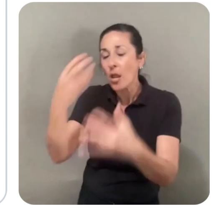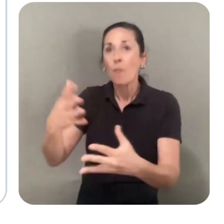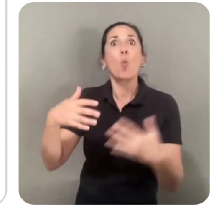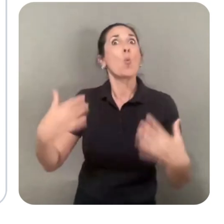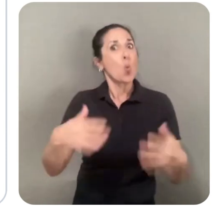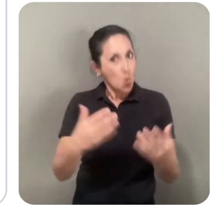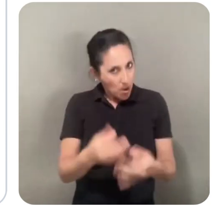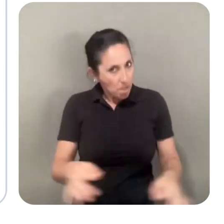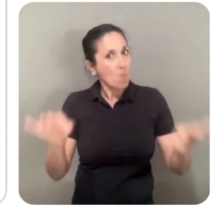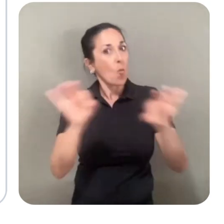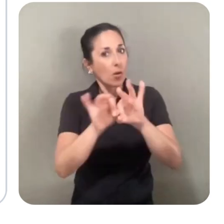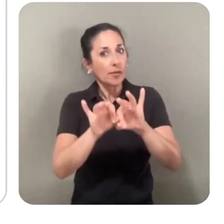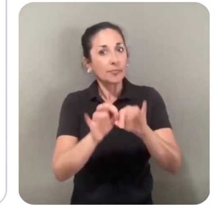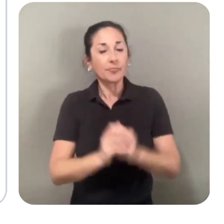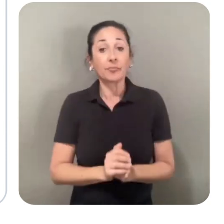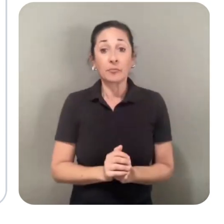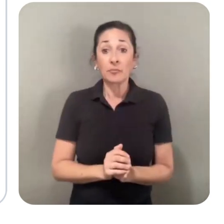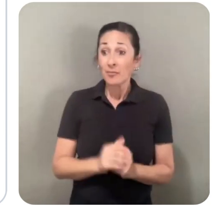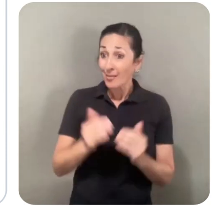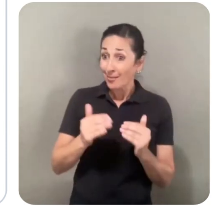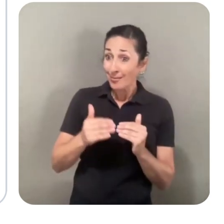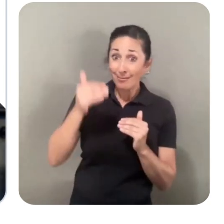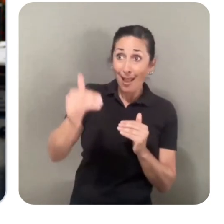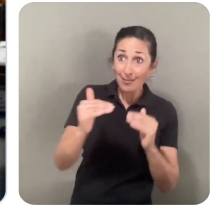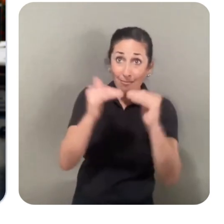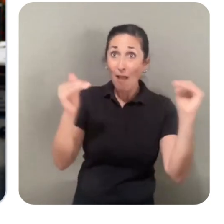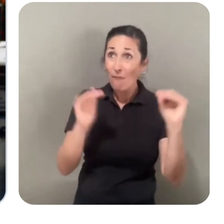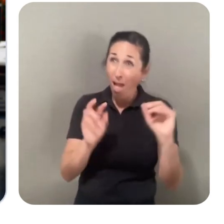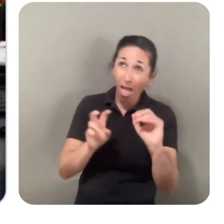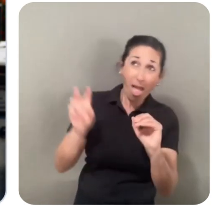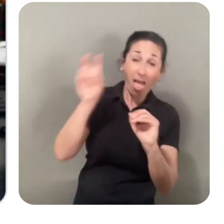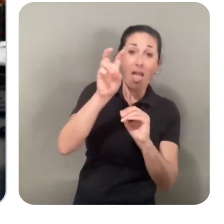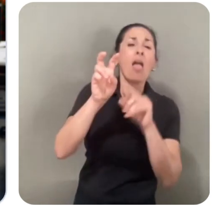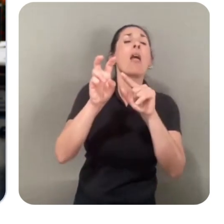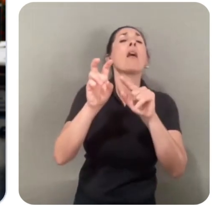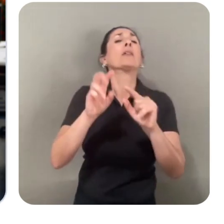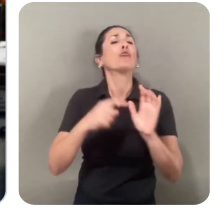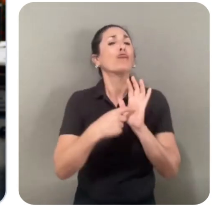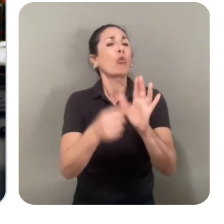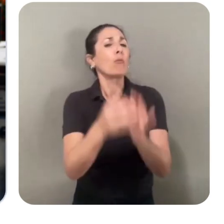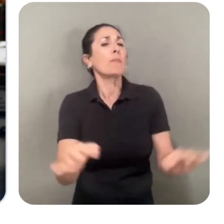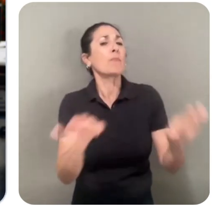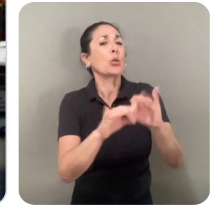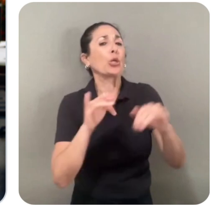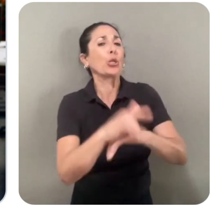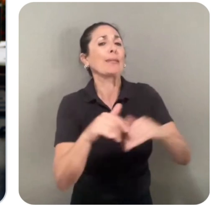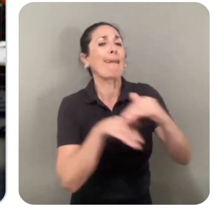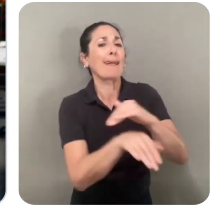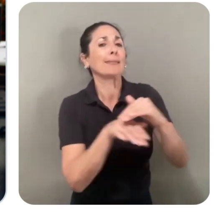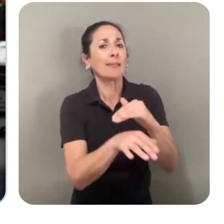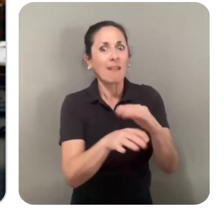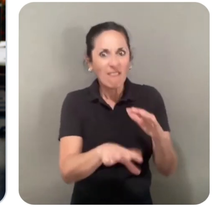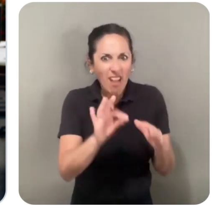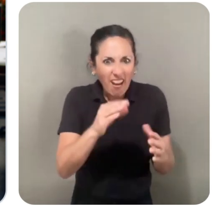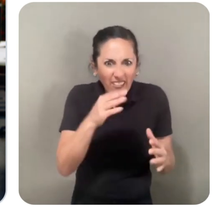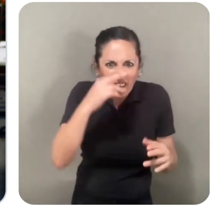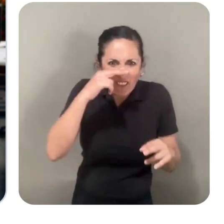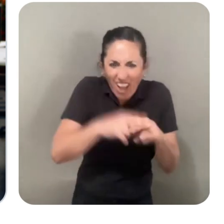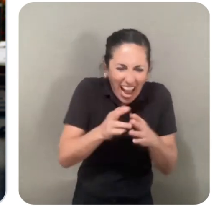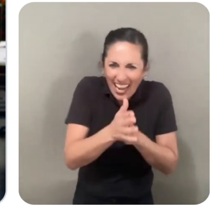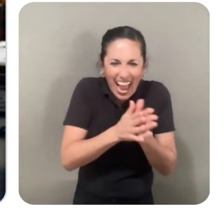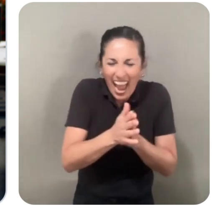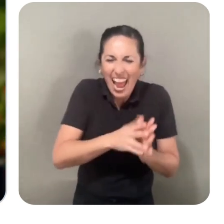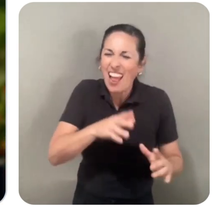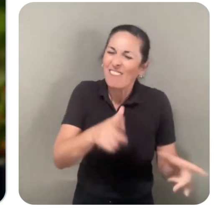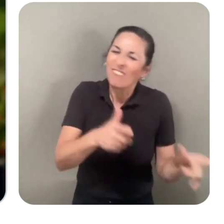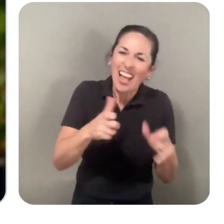long way. And to get to the next level, leverage early access to find the fun as fast as